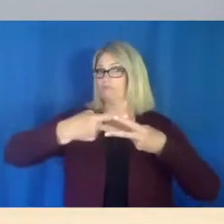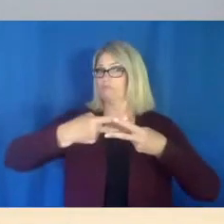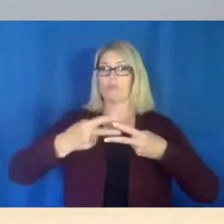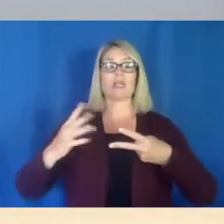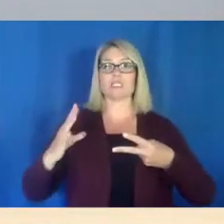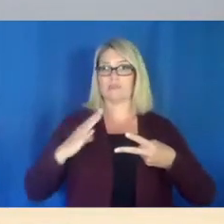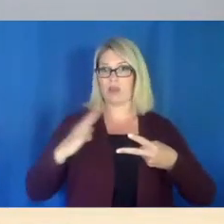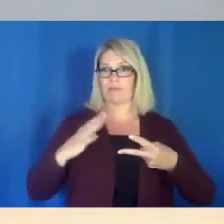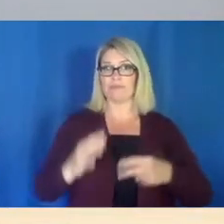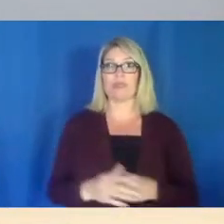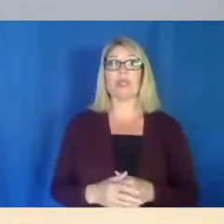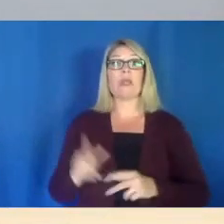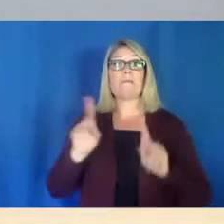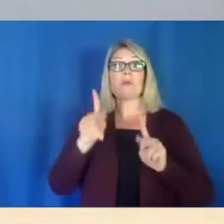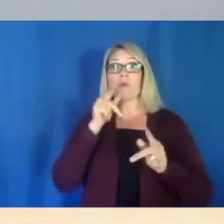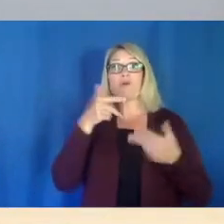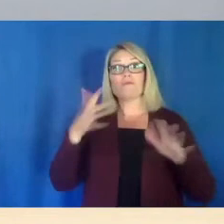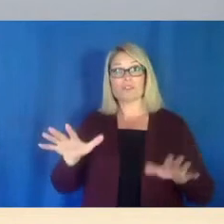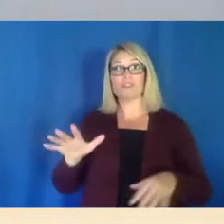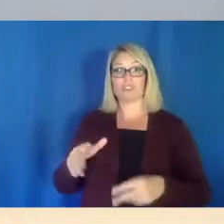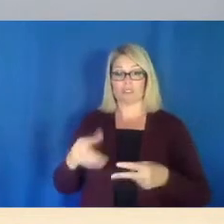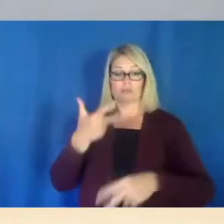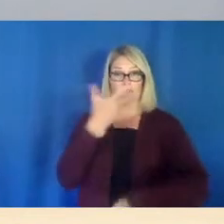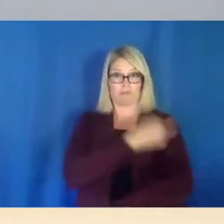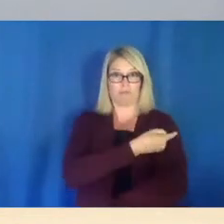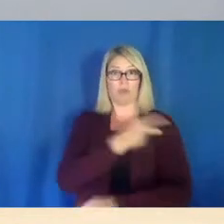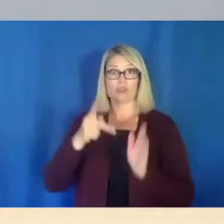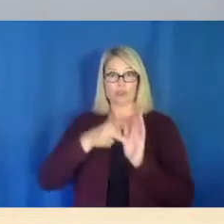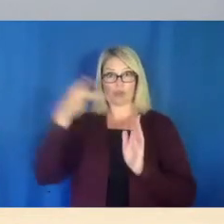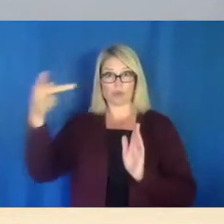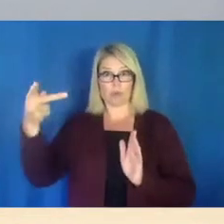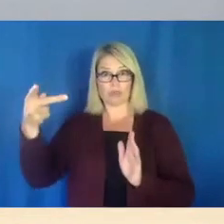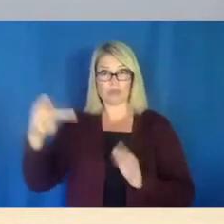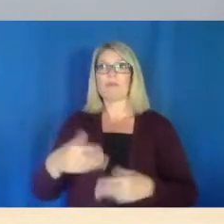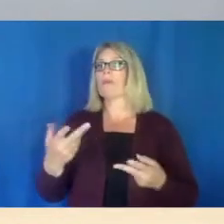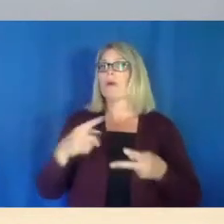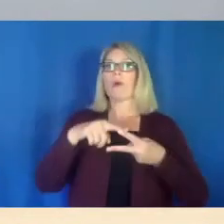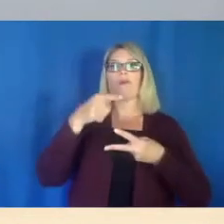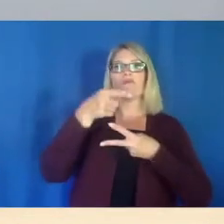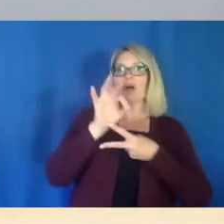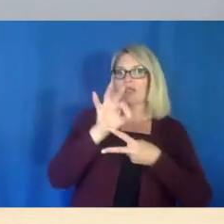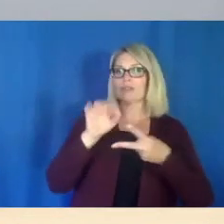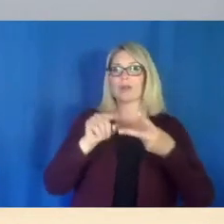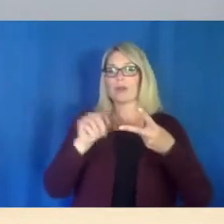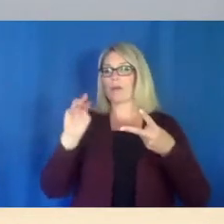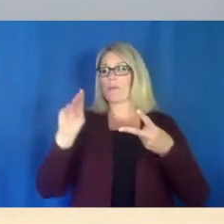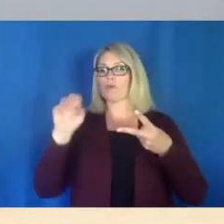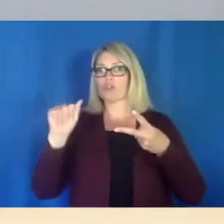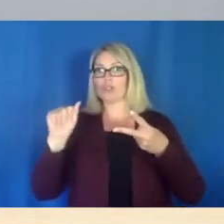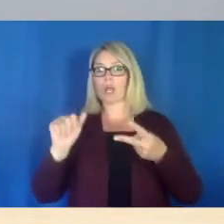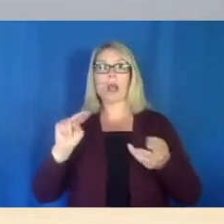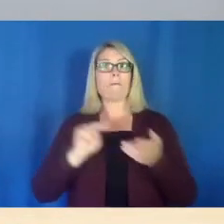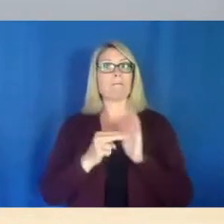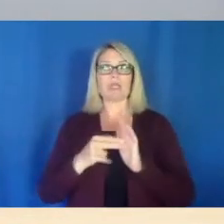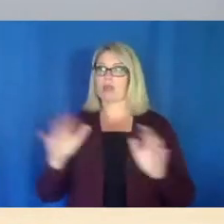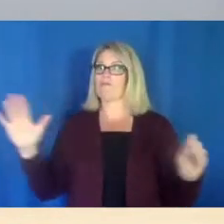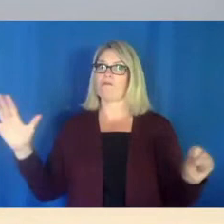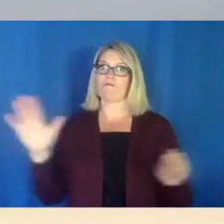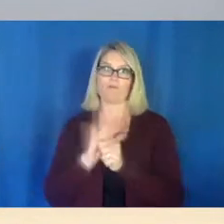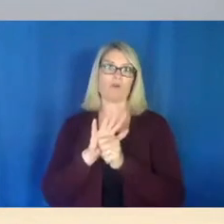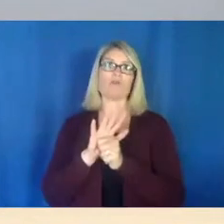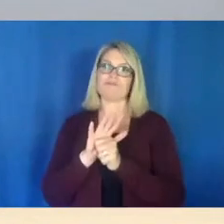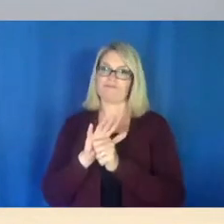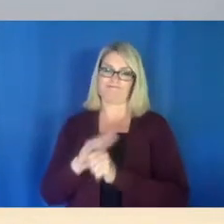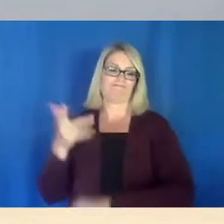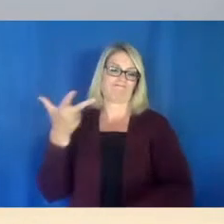who receive 2 doses of mRNA vaccine, 1 Pfizer and 1 Moderna, are considered to have a complete series of COVID-19